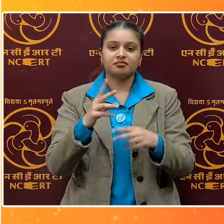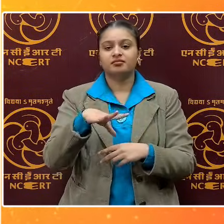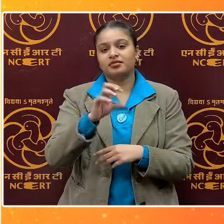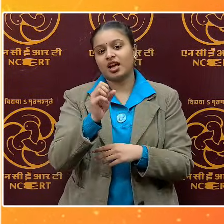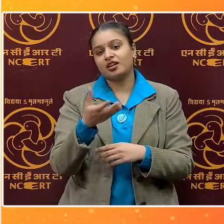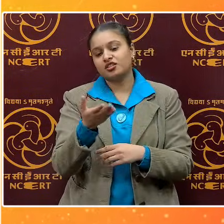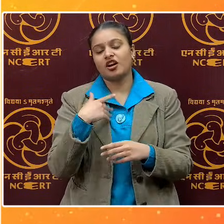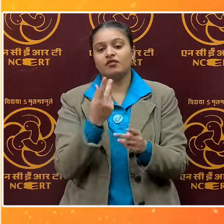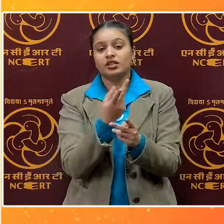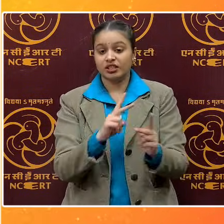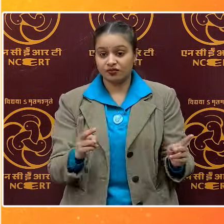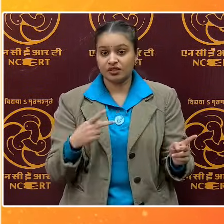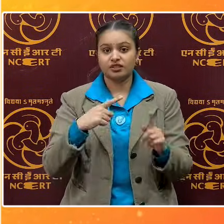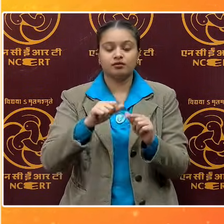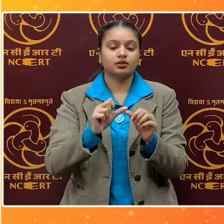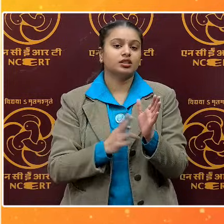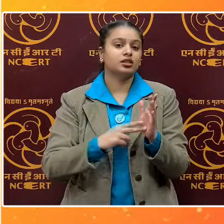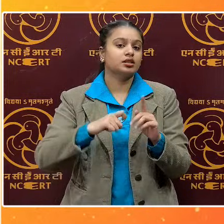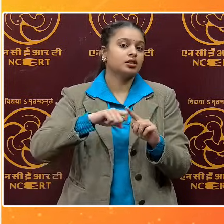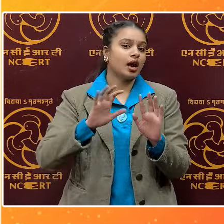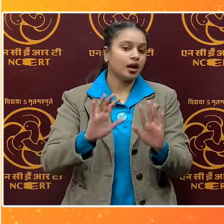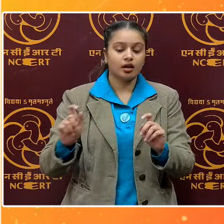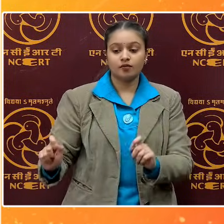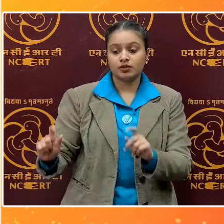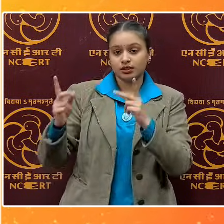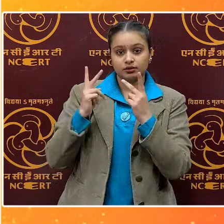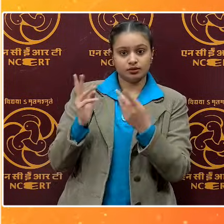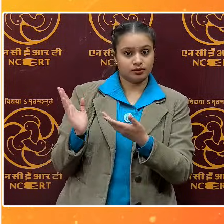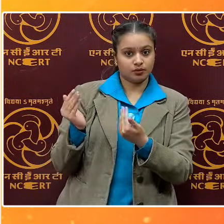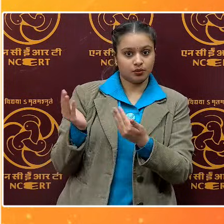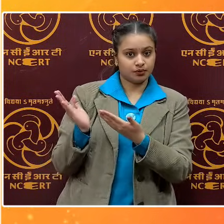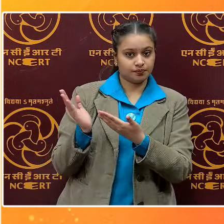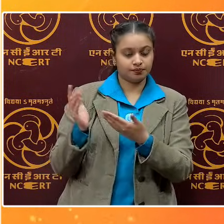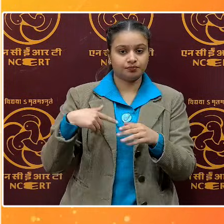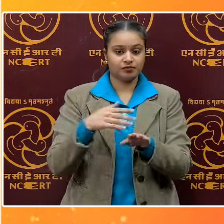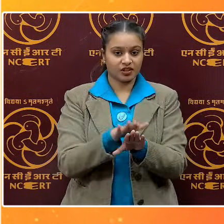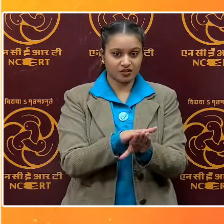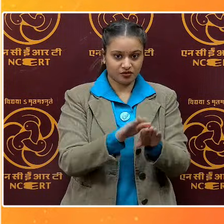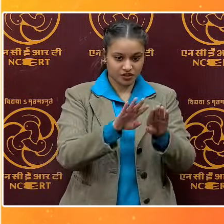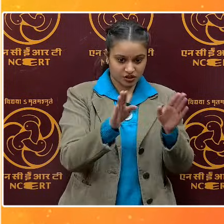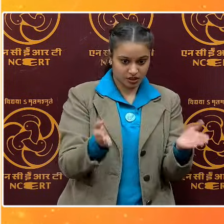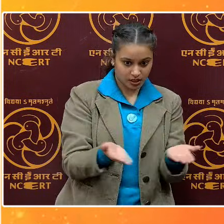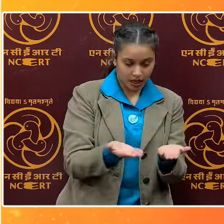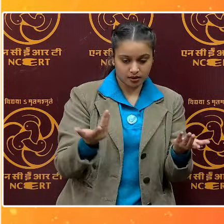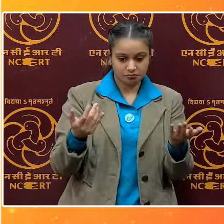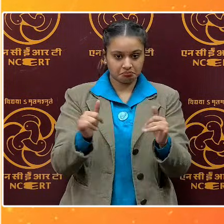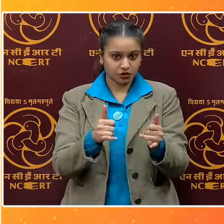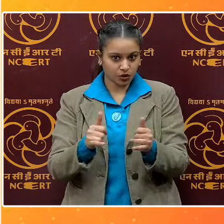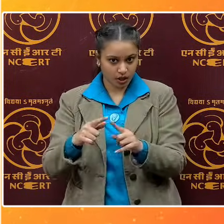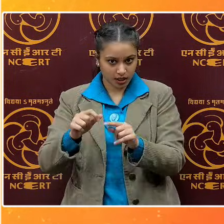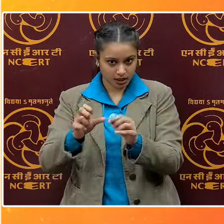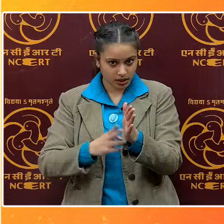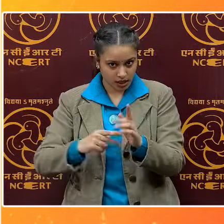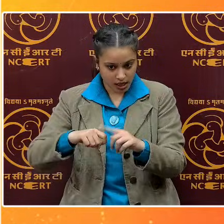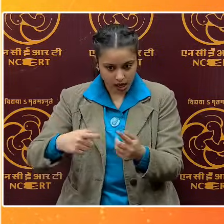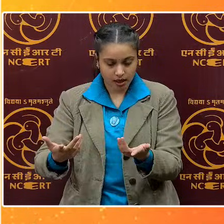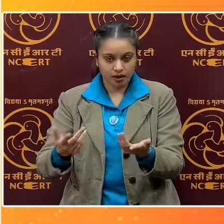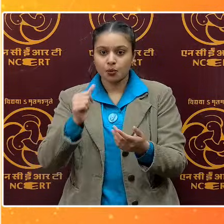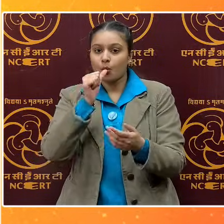There are different types of tanks. Okay. We can see on our screen that there are fish tank, toy tanks, water tanks